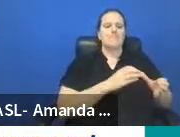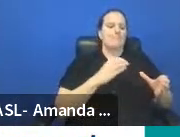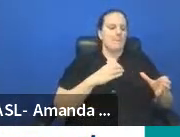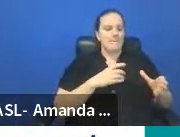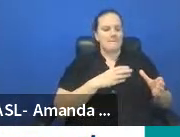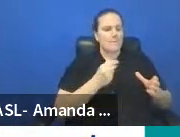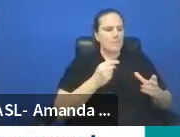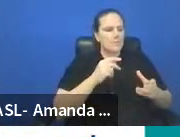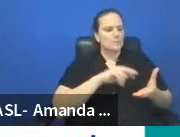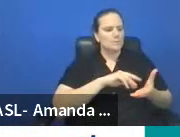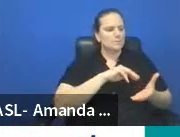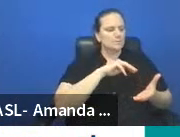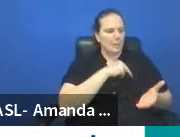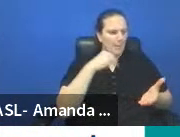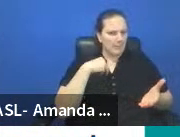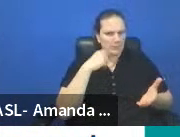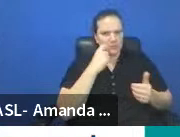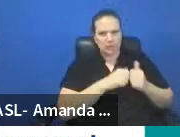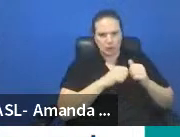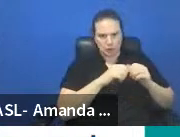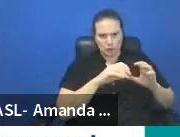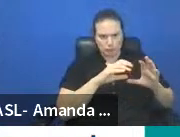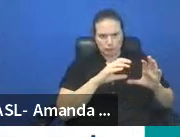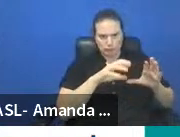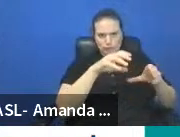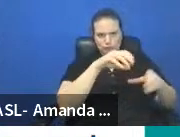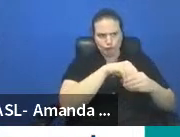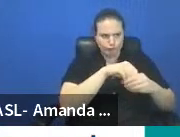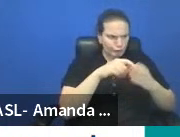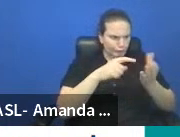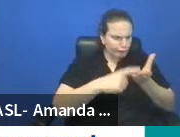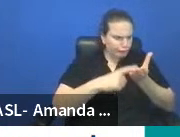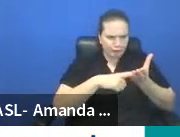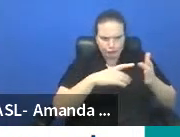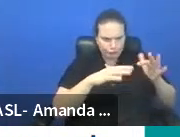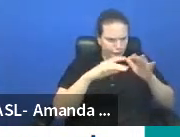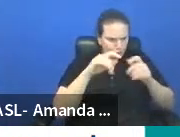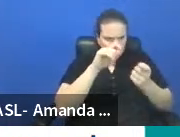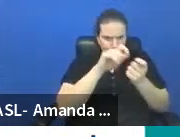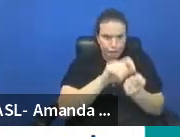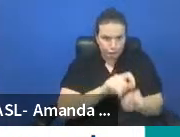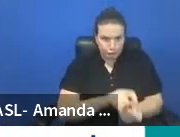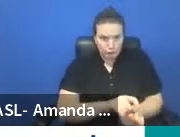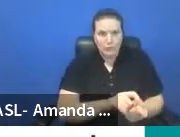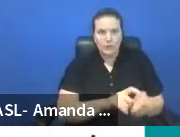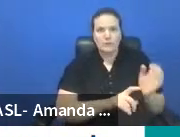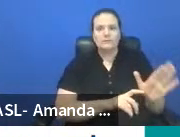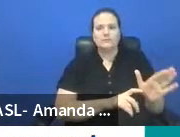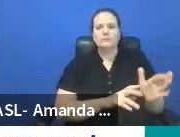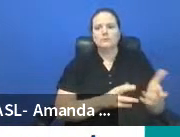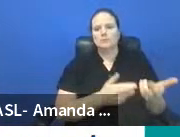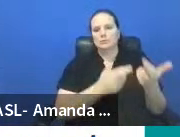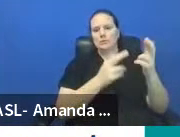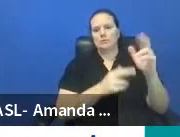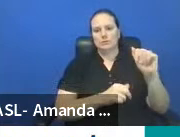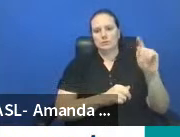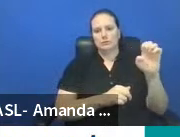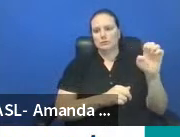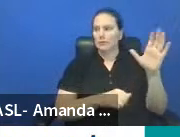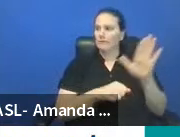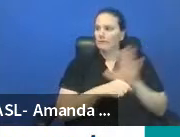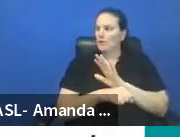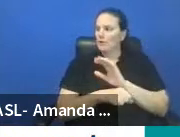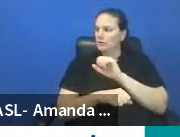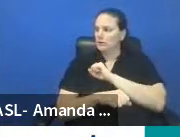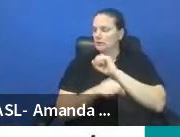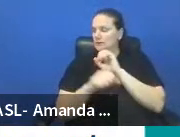from each commission, and then they worked together to dive deep into the details and then recommend rates back to the full state